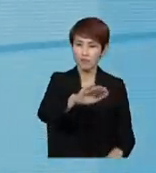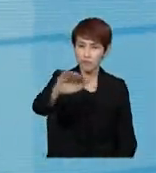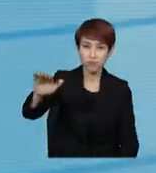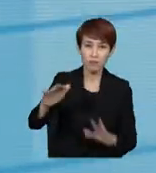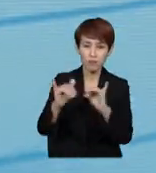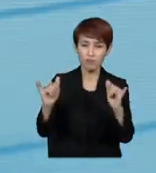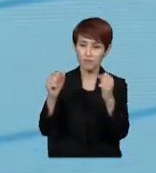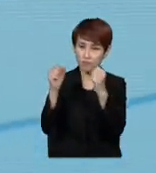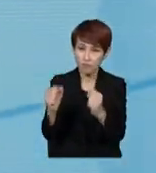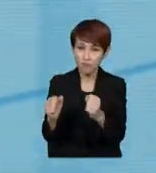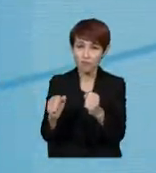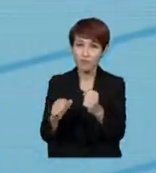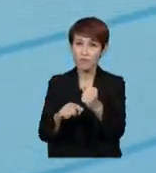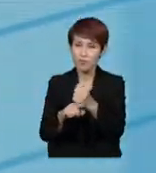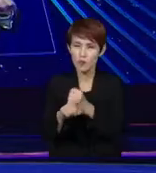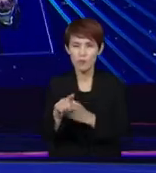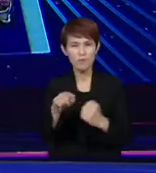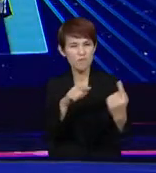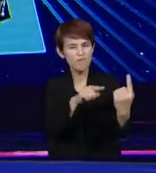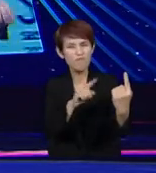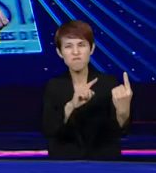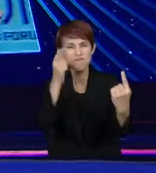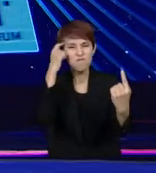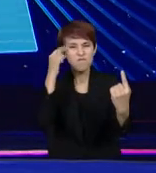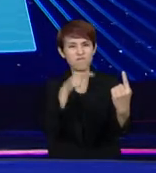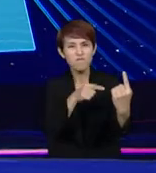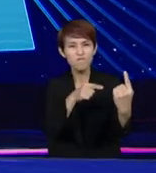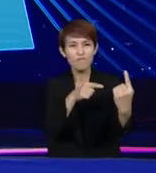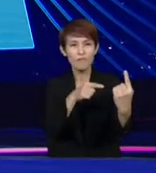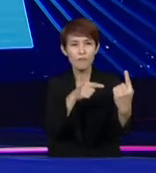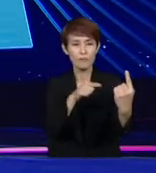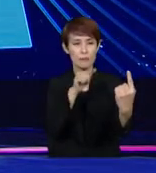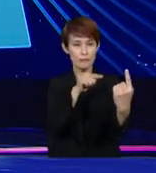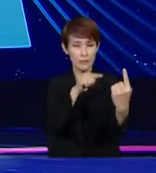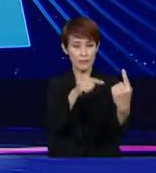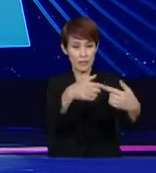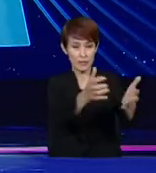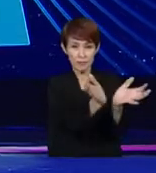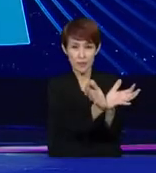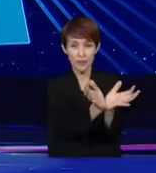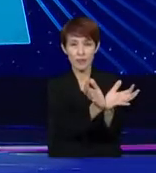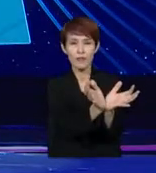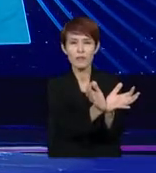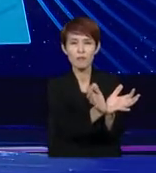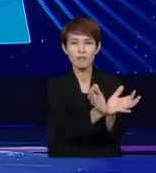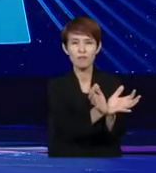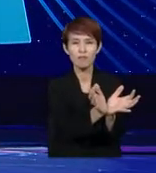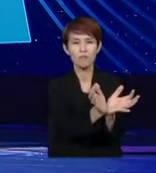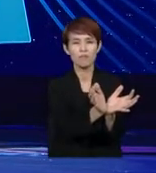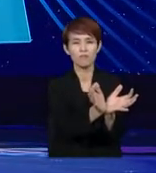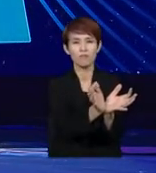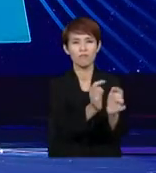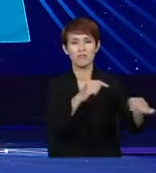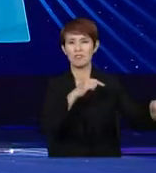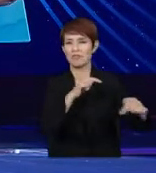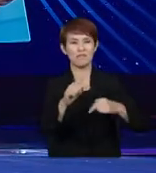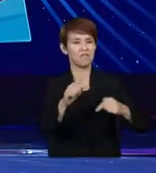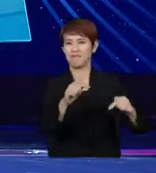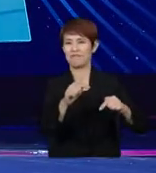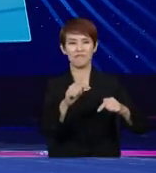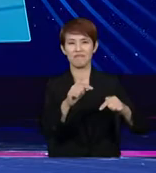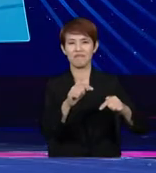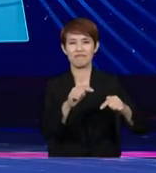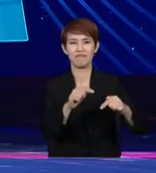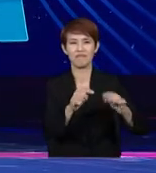don't truly belong to the polity at all. Just for a second, remember how often Donald Trump would react to